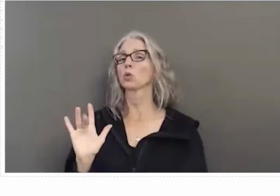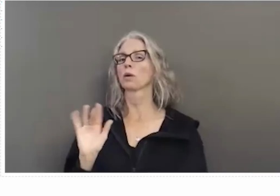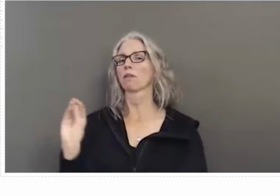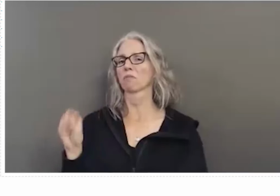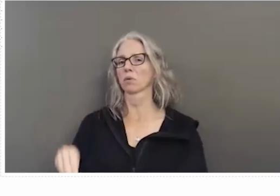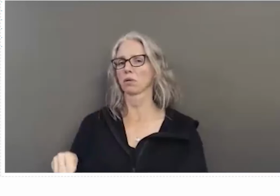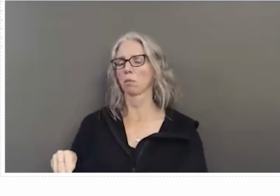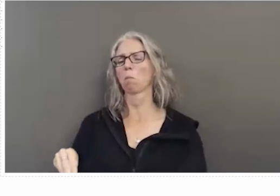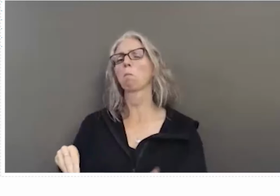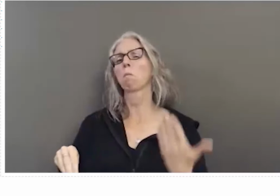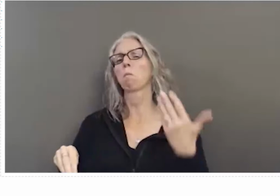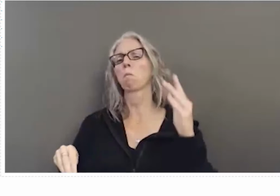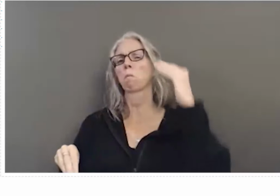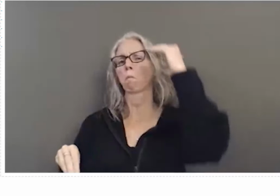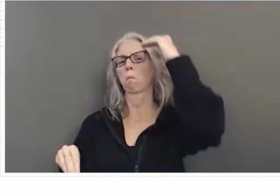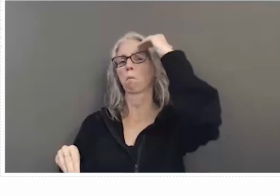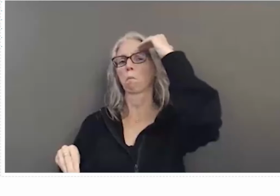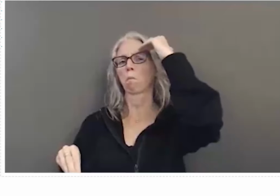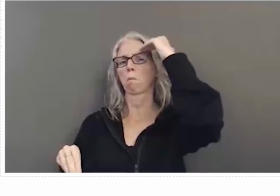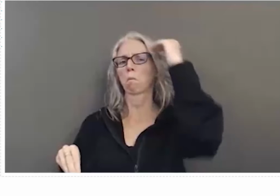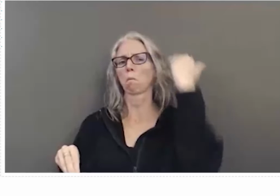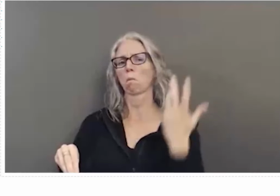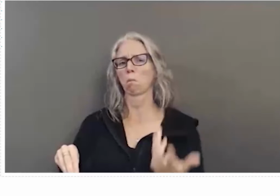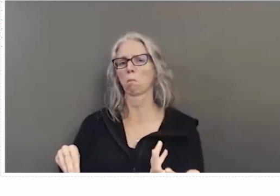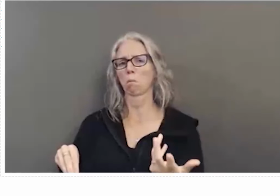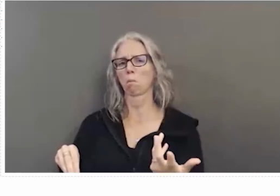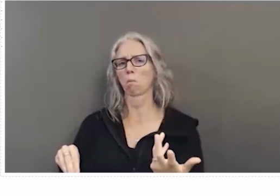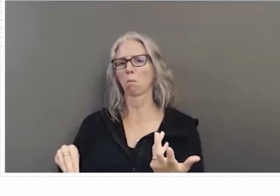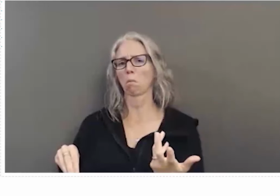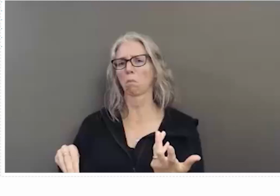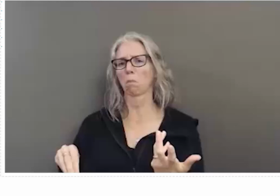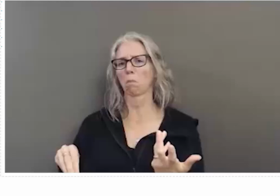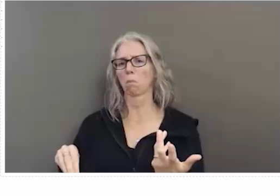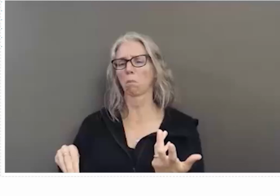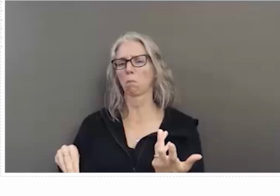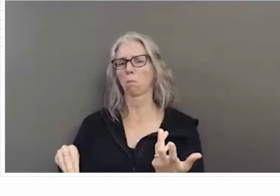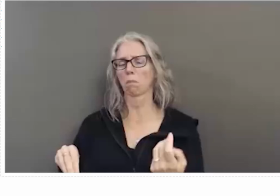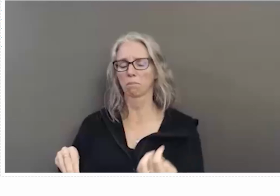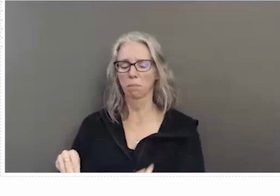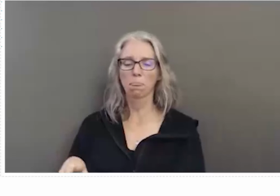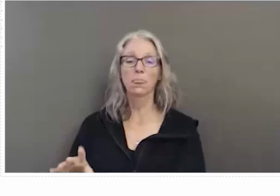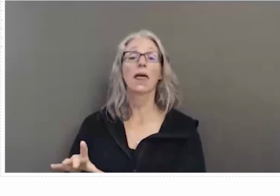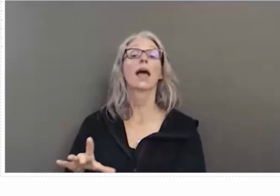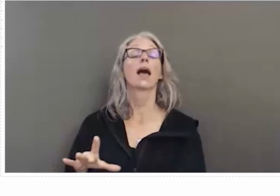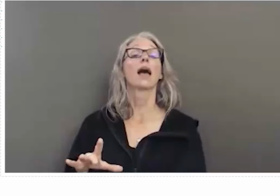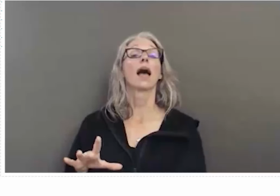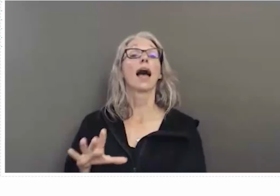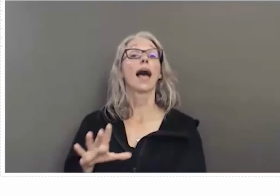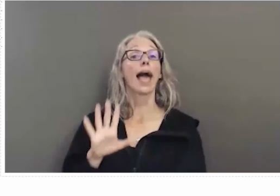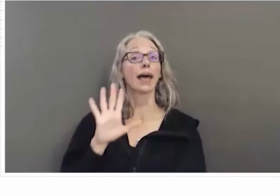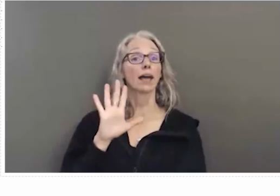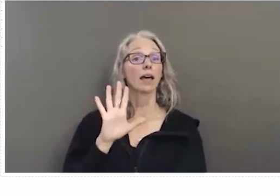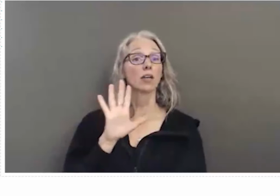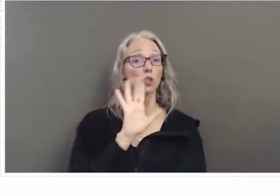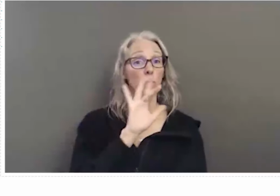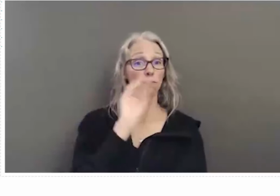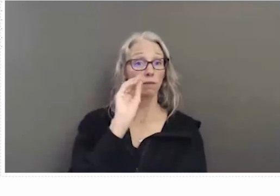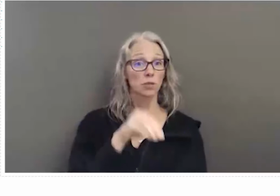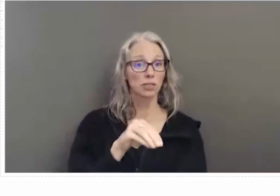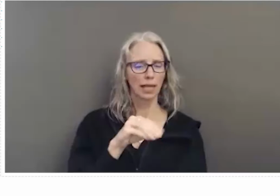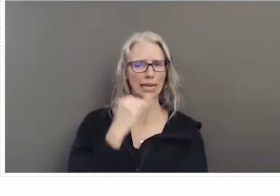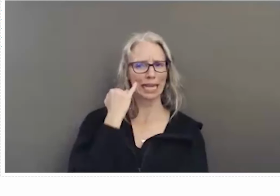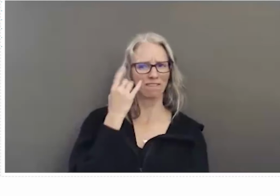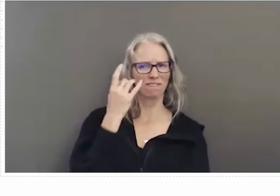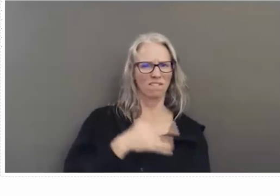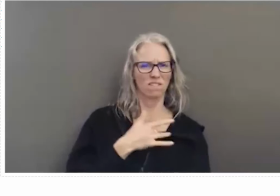actually acting against companies that they would judge not being responsible. And now the latest study that we did,